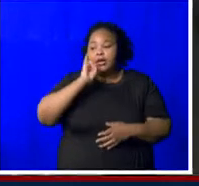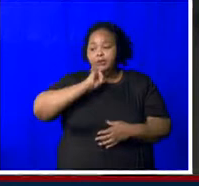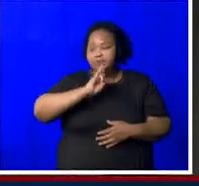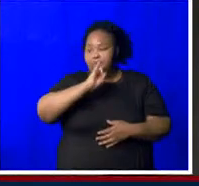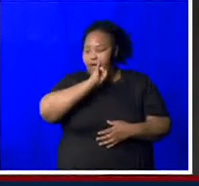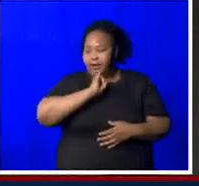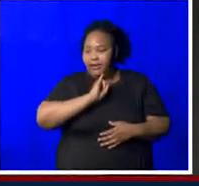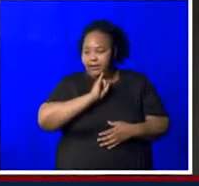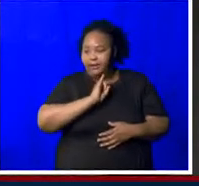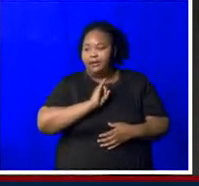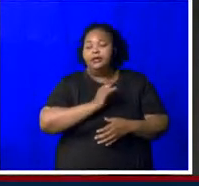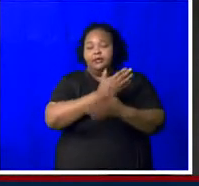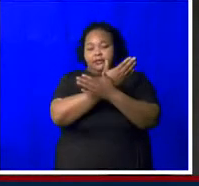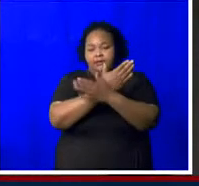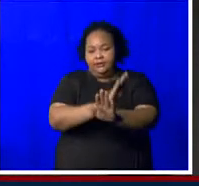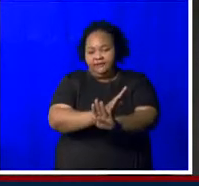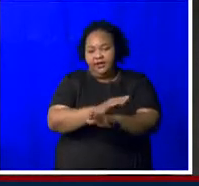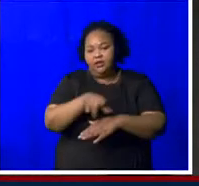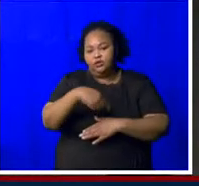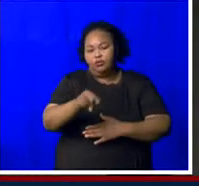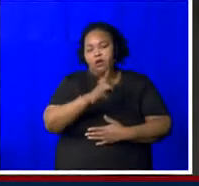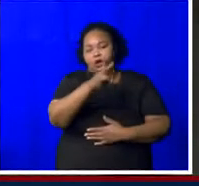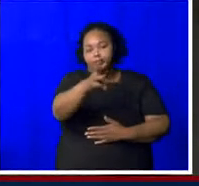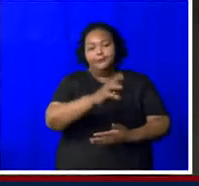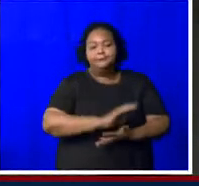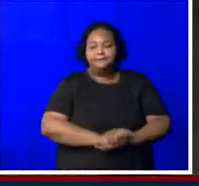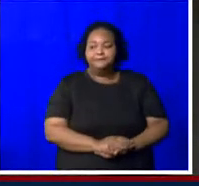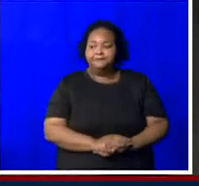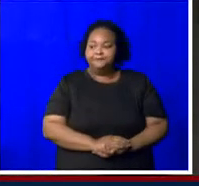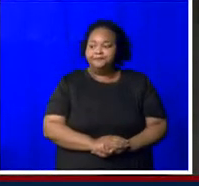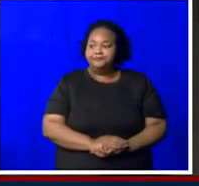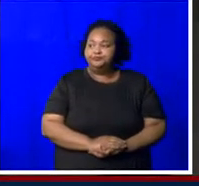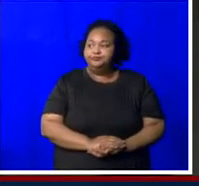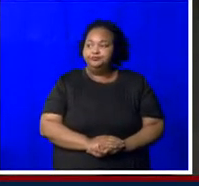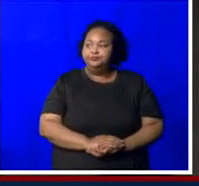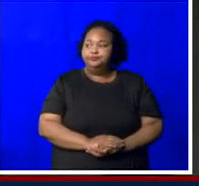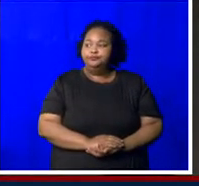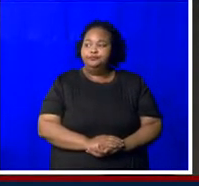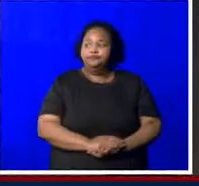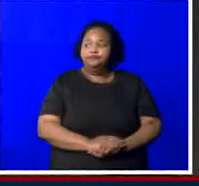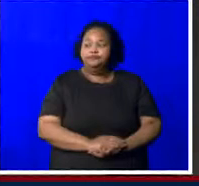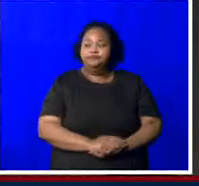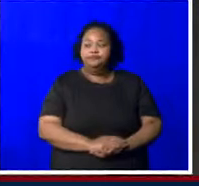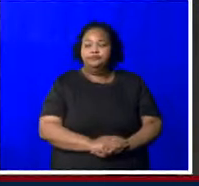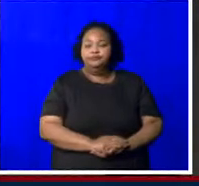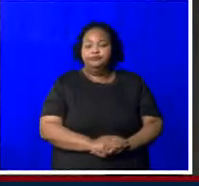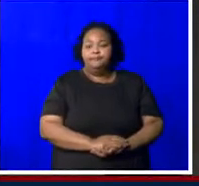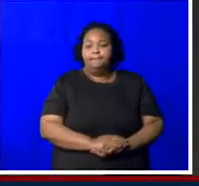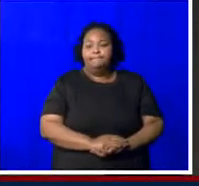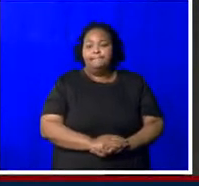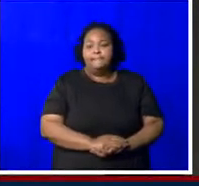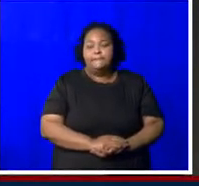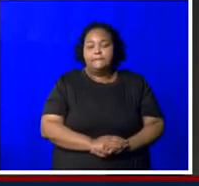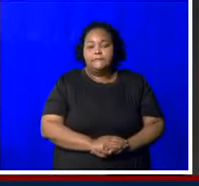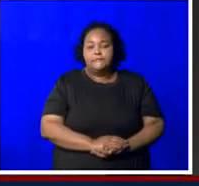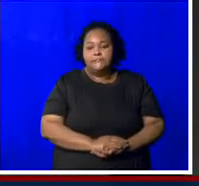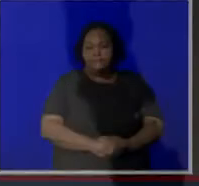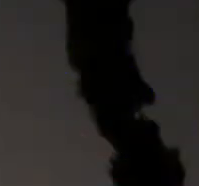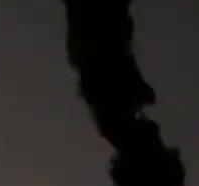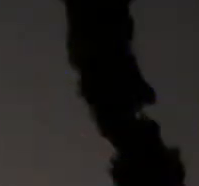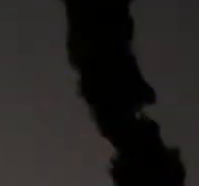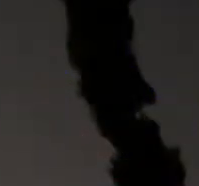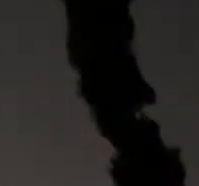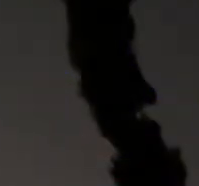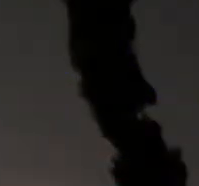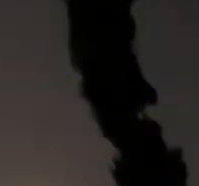itself. Lo bikela umsakato wetithombe yeSwatini TV ngumpendulo kumbi kanzi tithombe titfolakele ka France 24 VOA